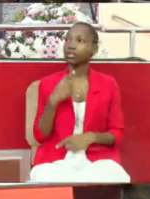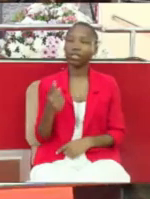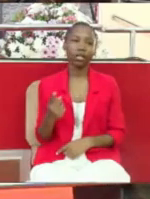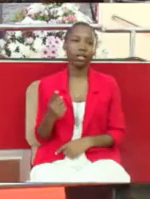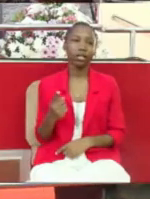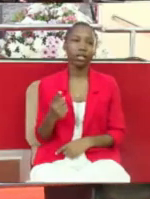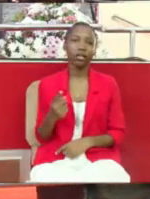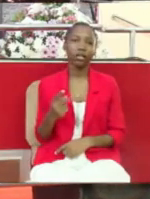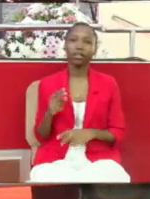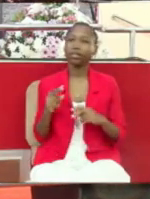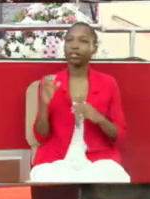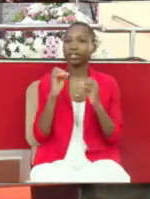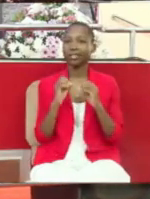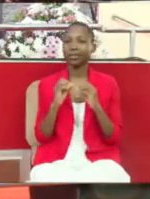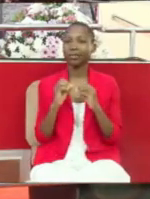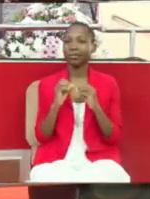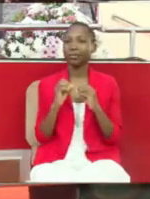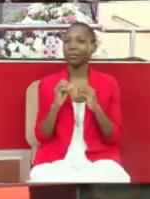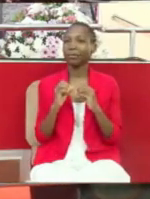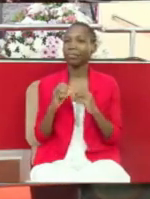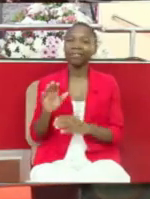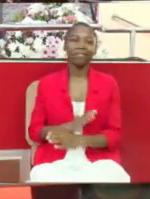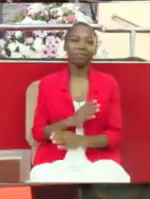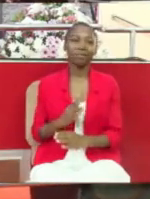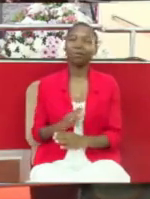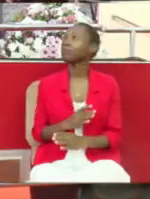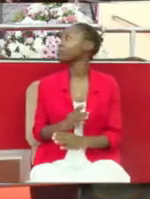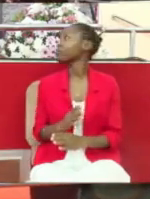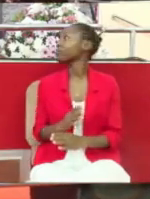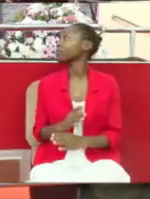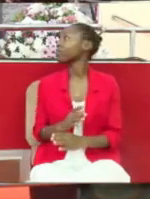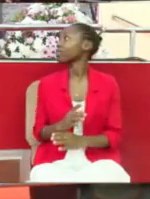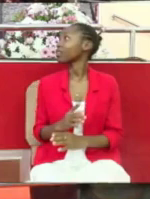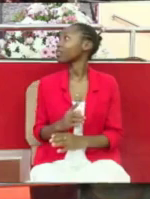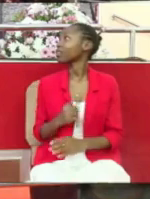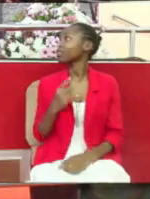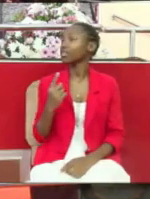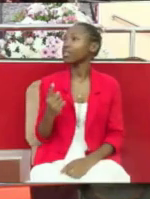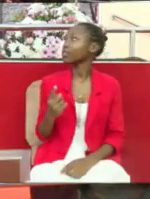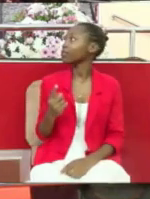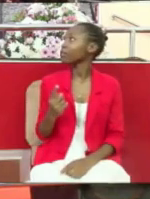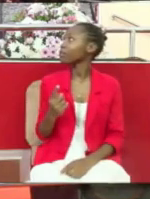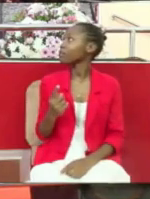Kuna wimbo inaendaga namna hii. Wimbo mzuri sana. Inaibegwa na watu wa kiroho kama bishop.